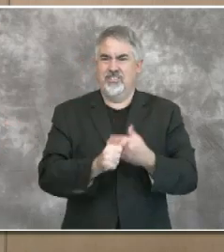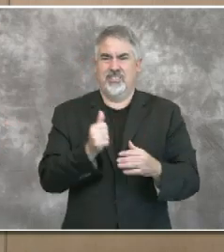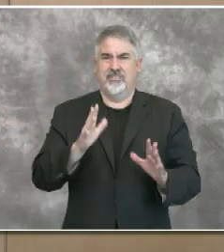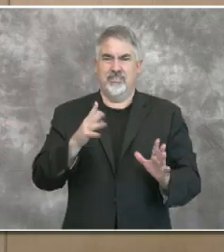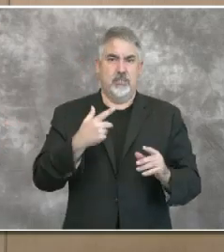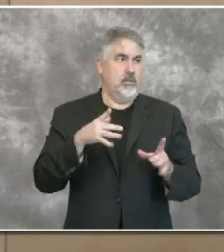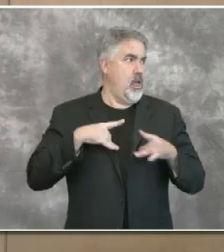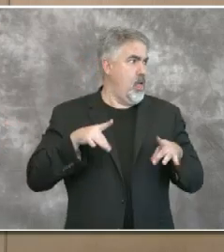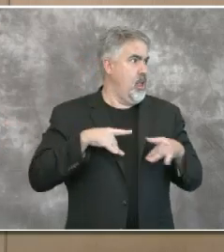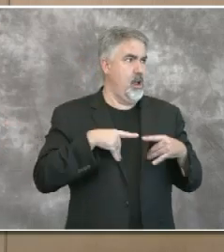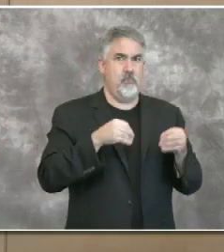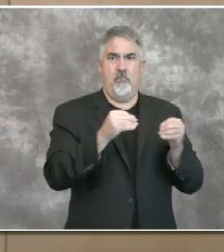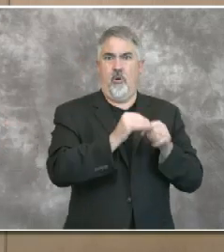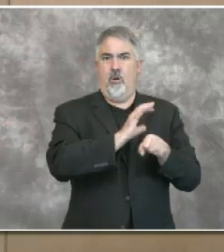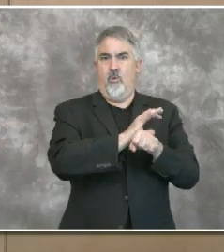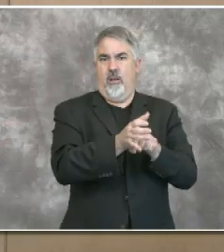have